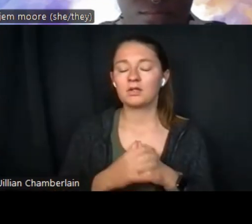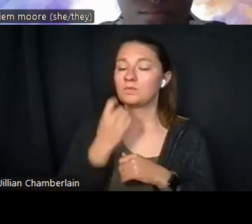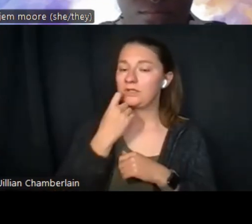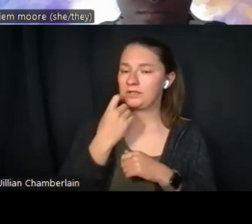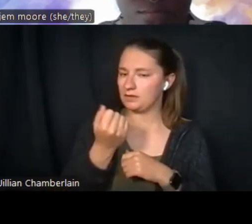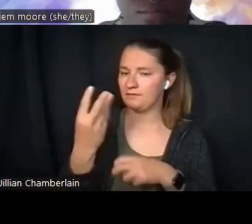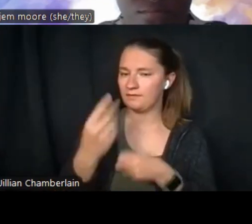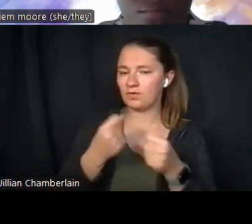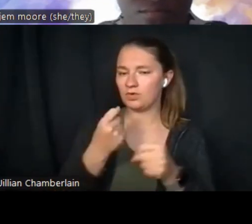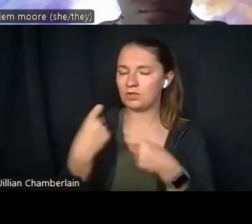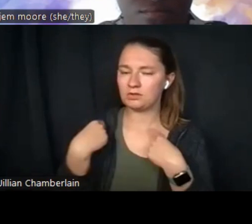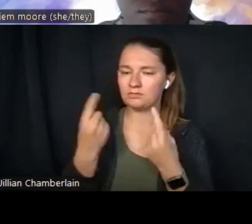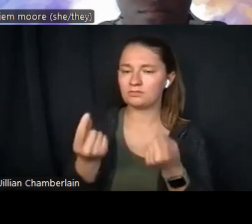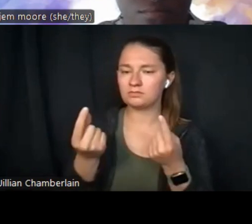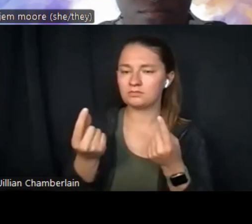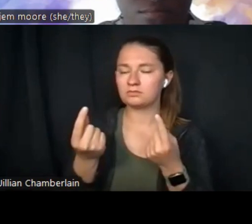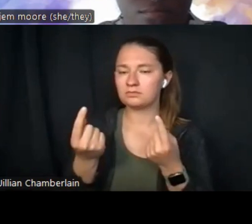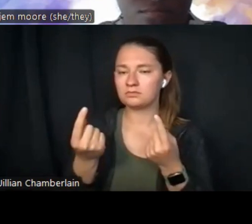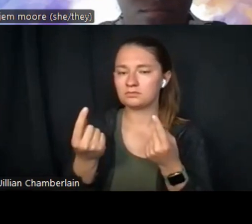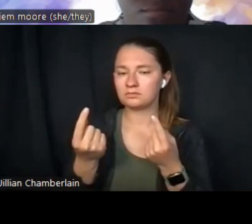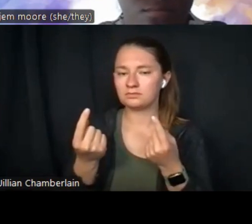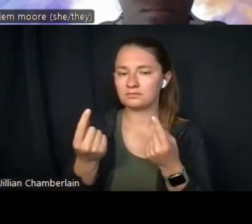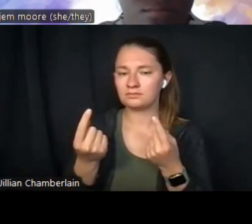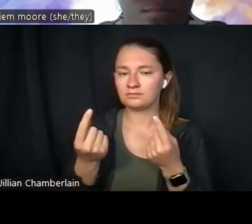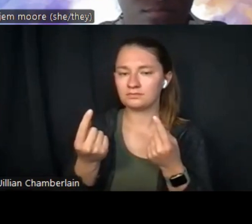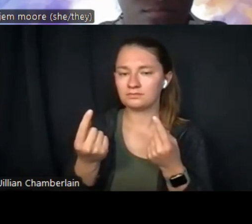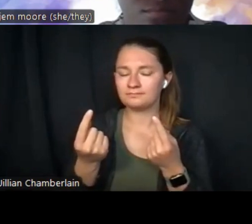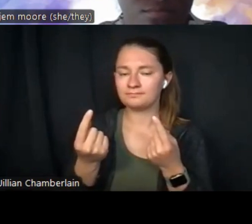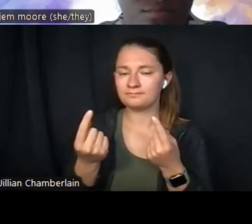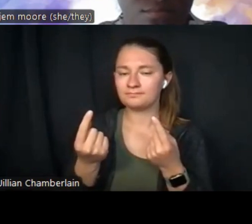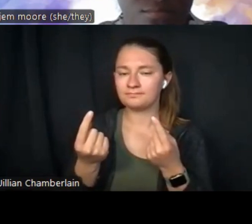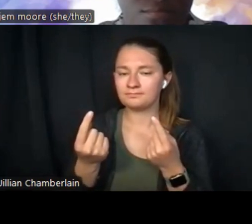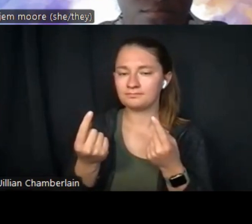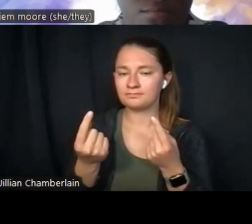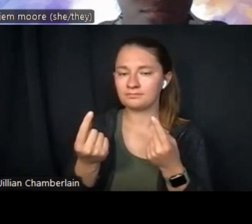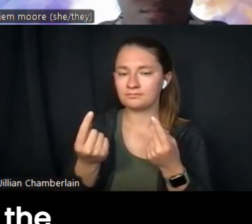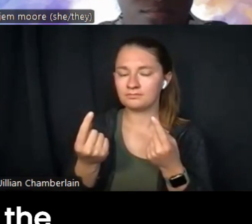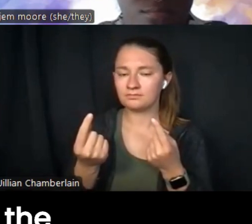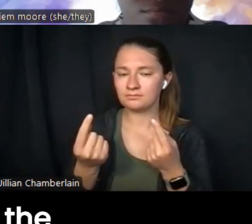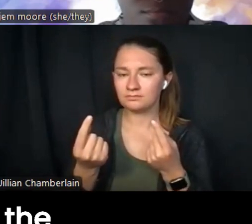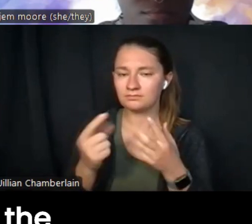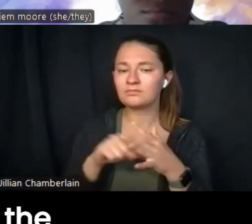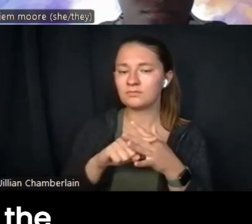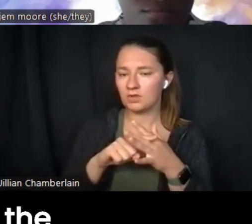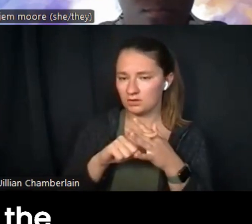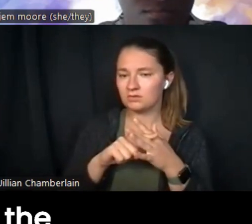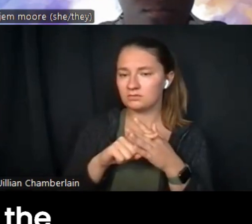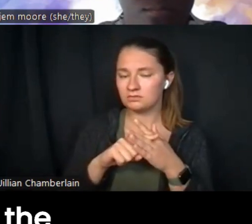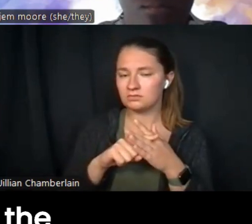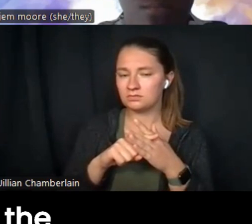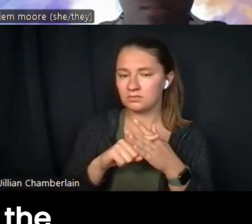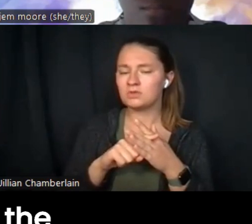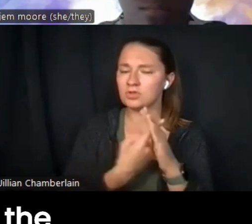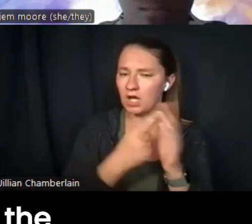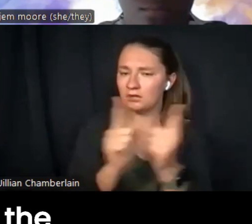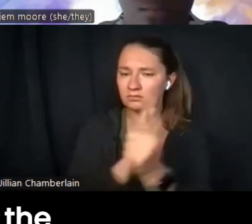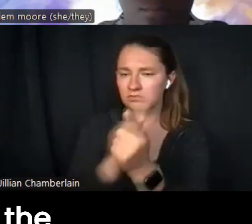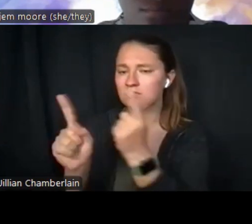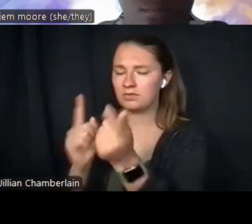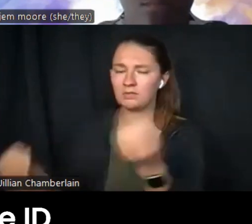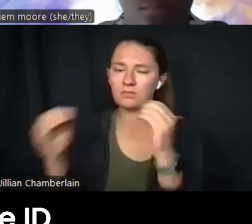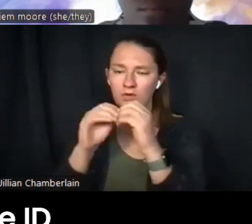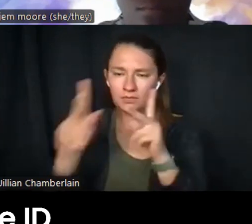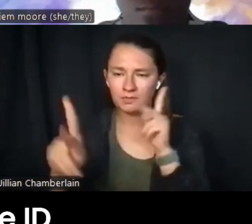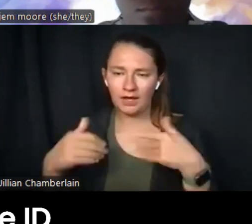few years, I started meeting more IDD, intellectual developmental disabilities, that's the acronym for